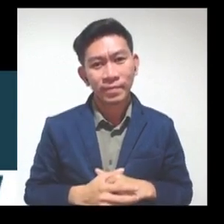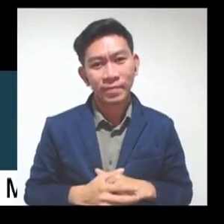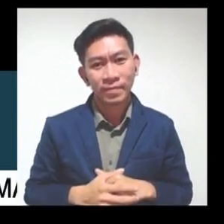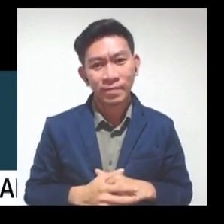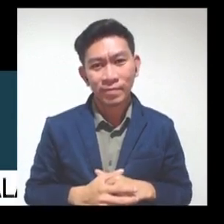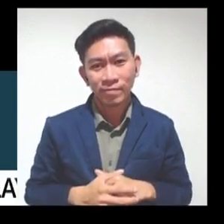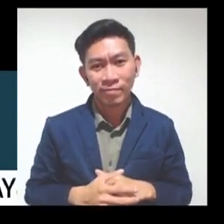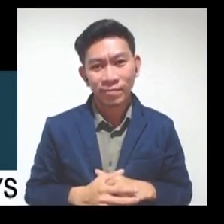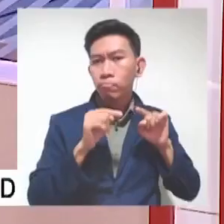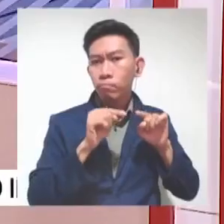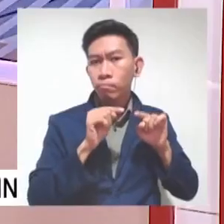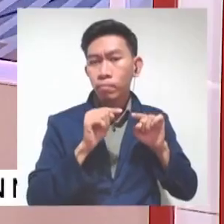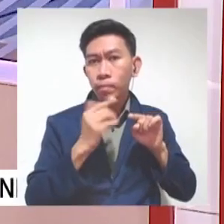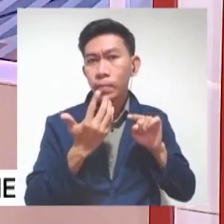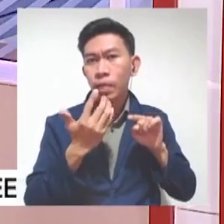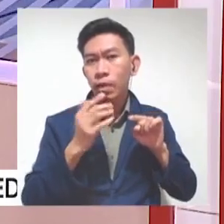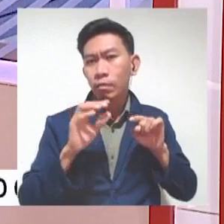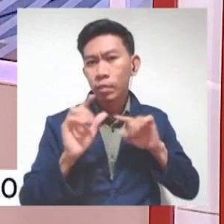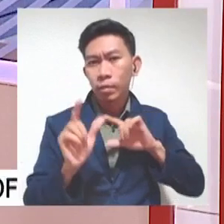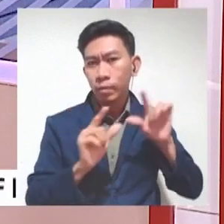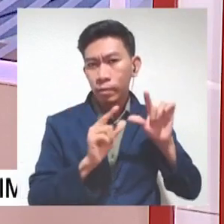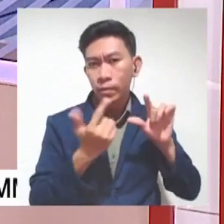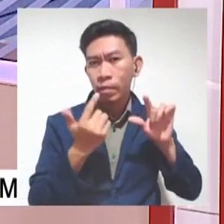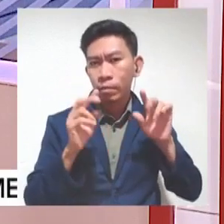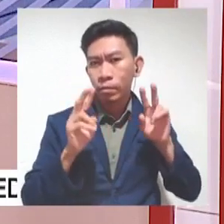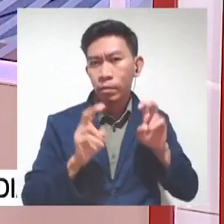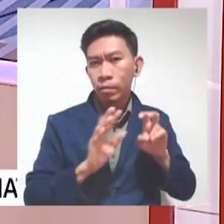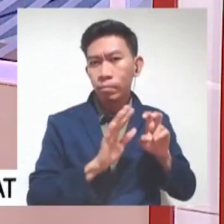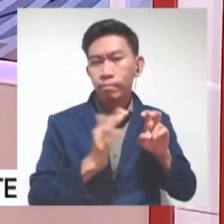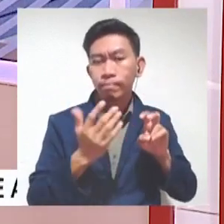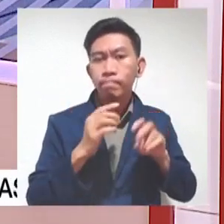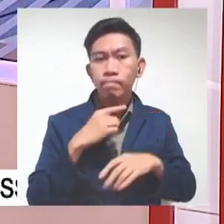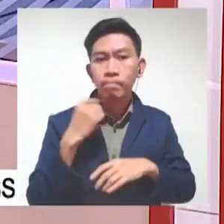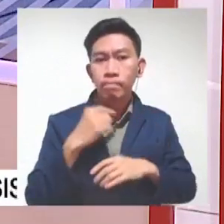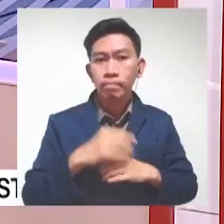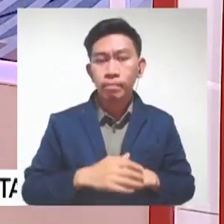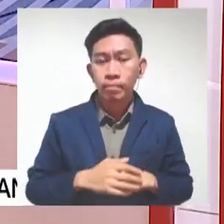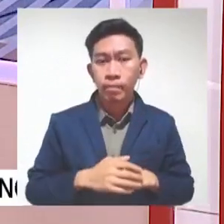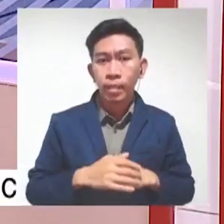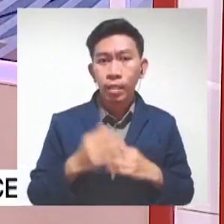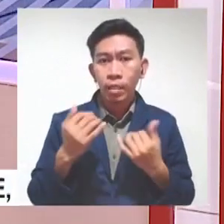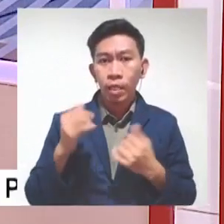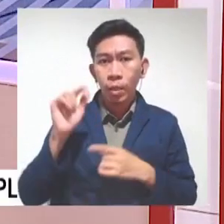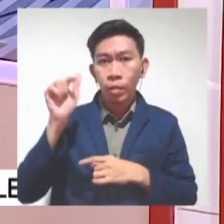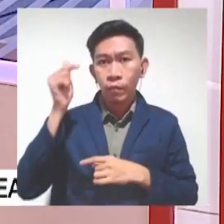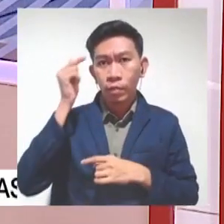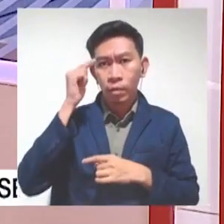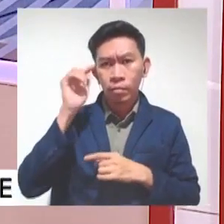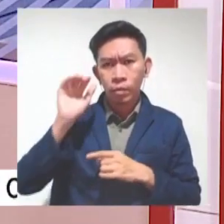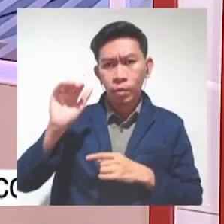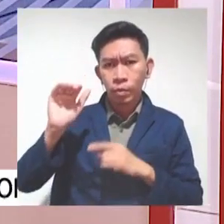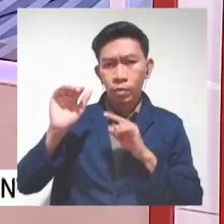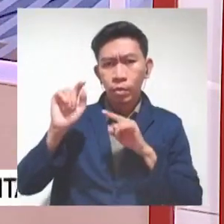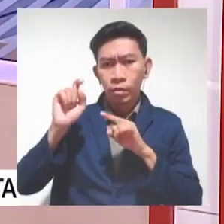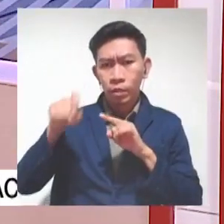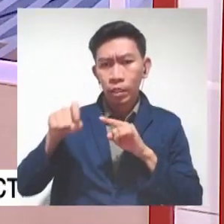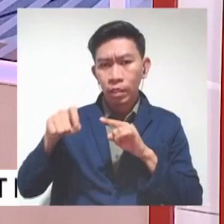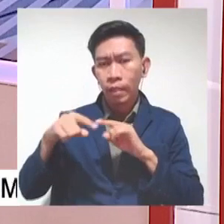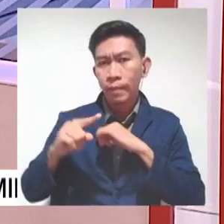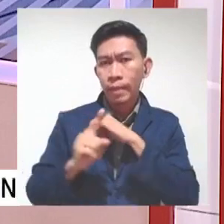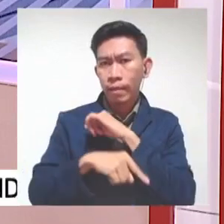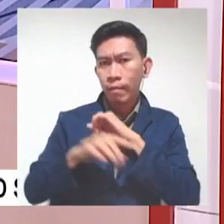alone? A Philippine senator calls on government to step up efforts to arrest and penalize tech scammers. This